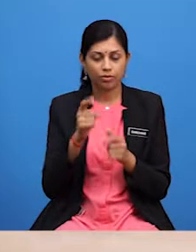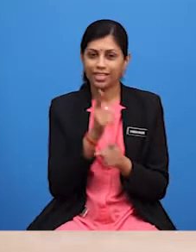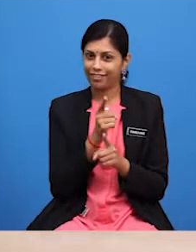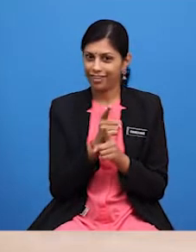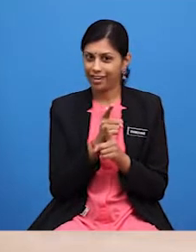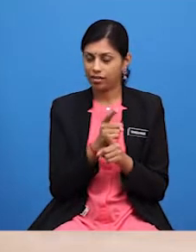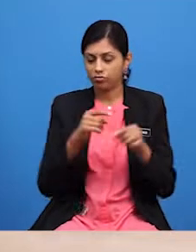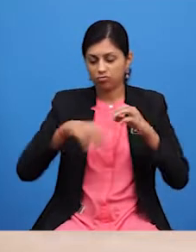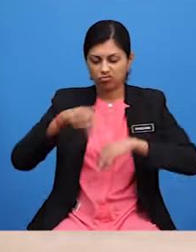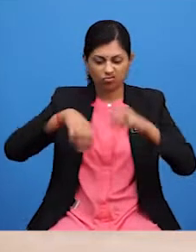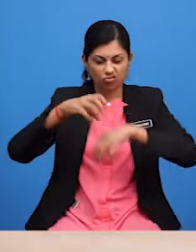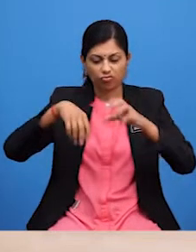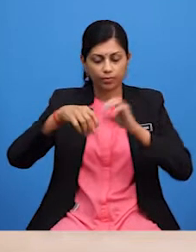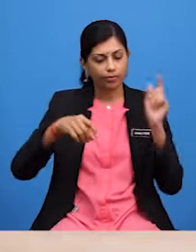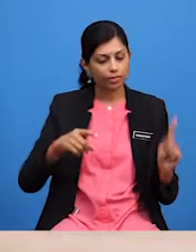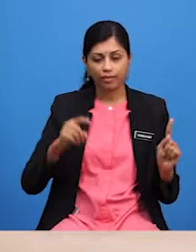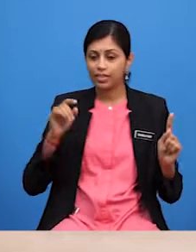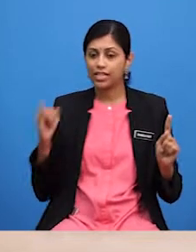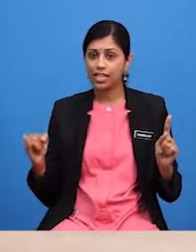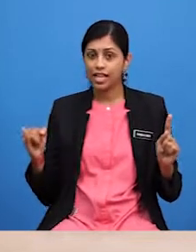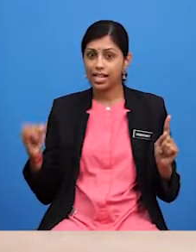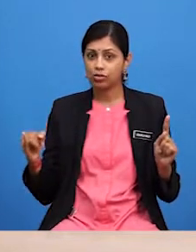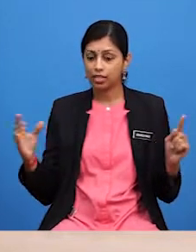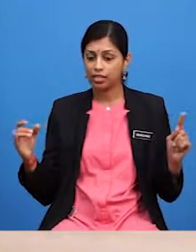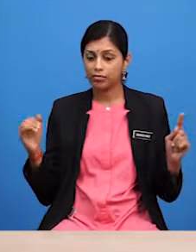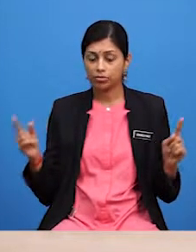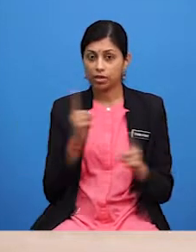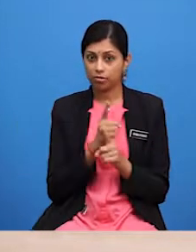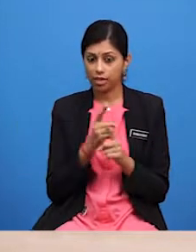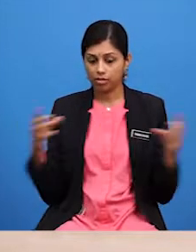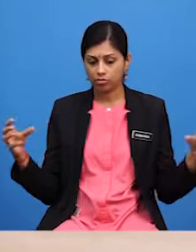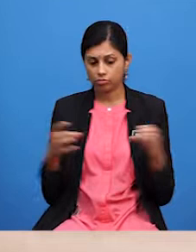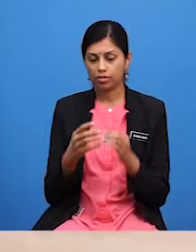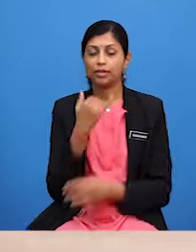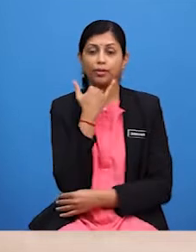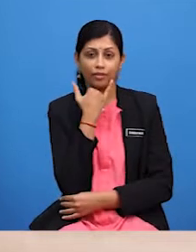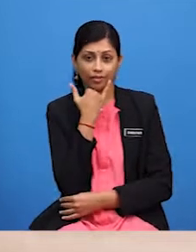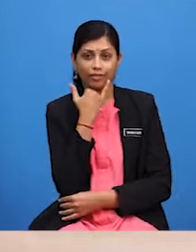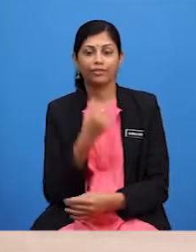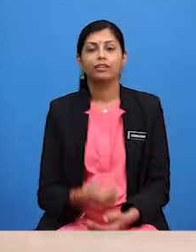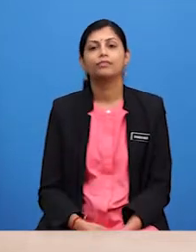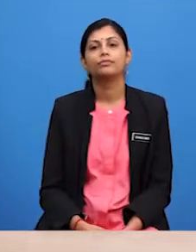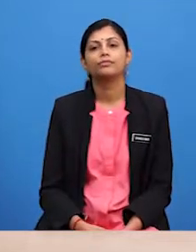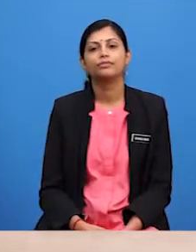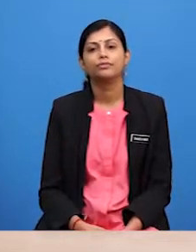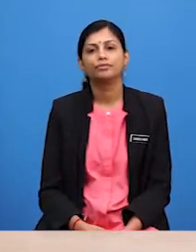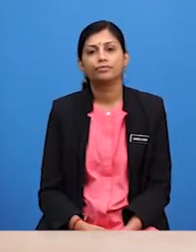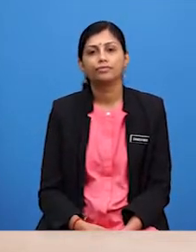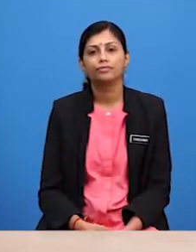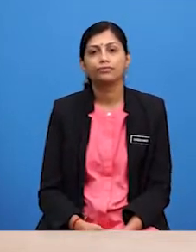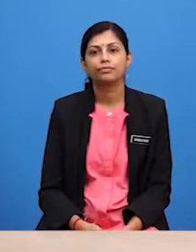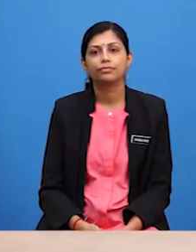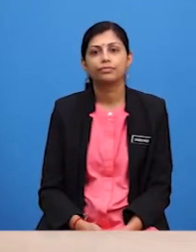rest can be a total mess and you can still read it without a problem. This is because the human mind does not